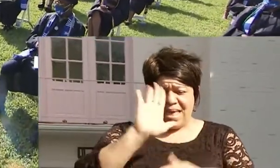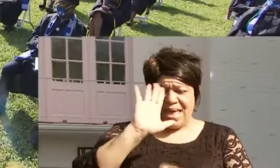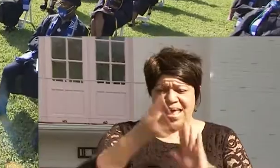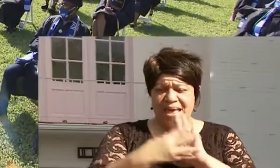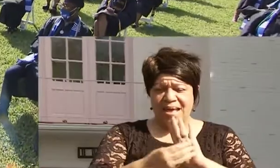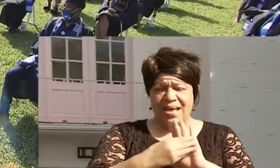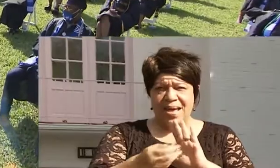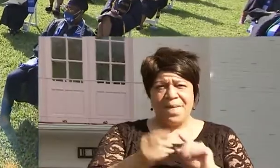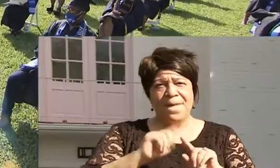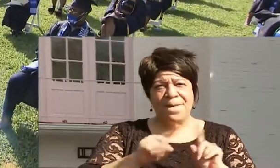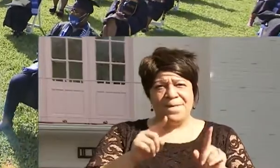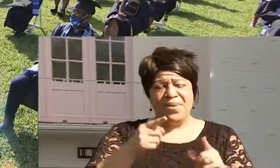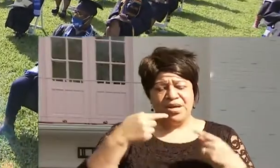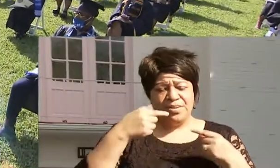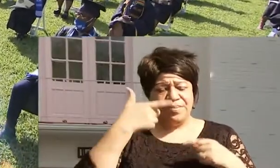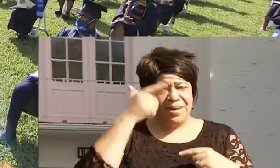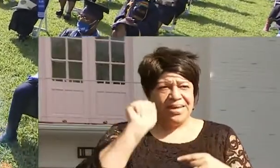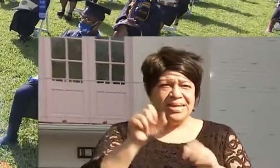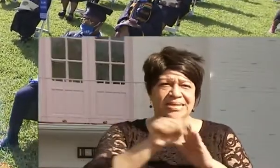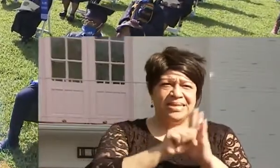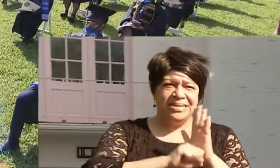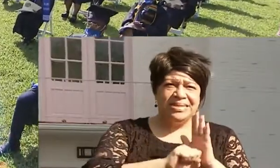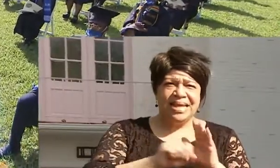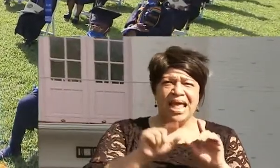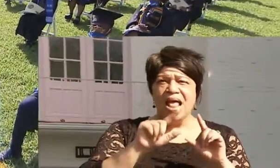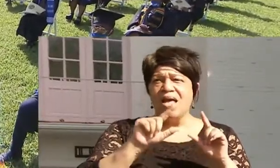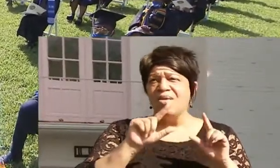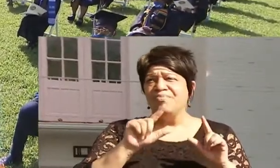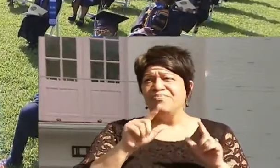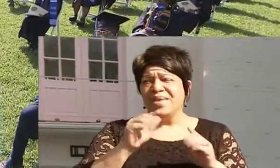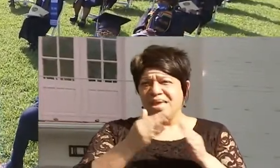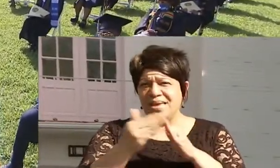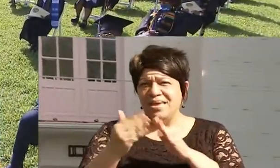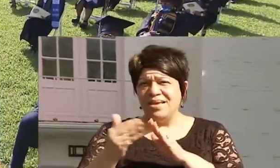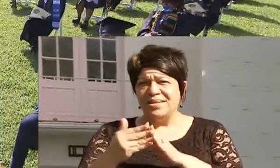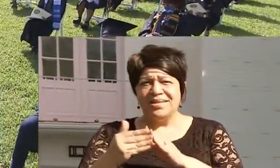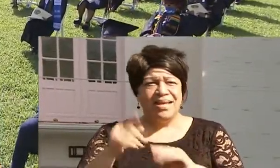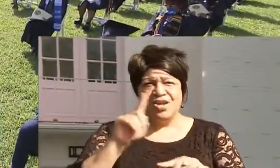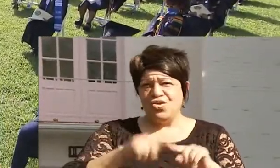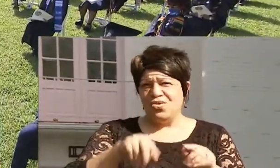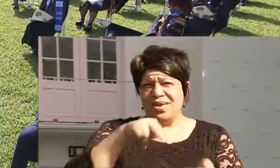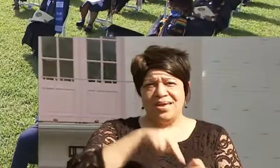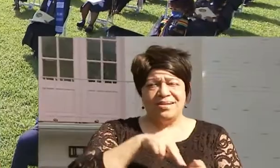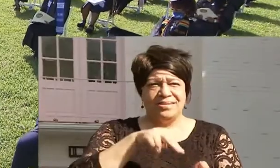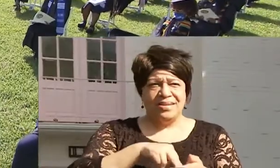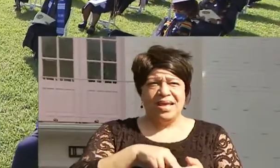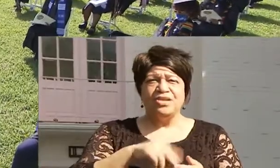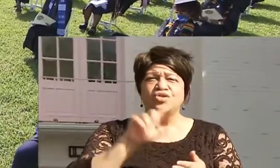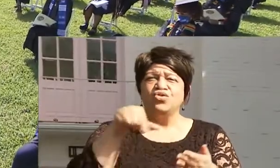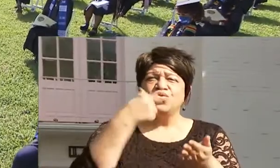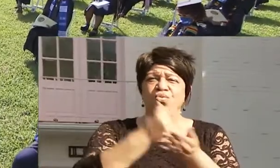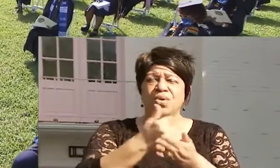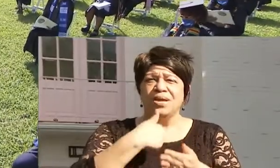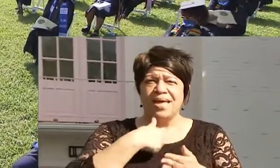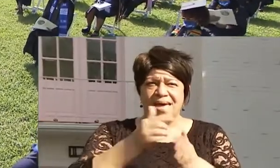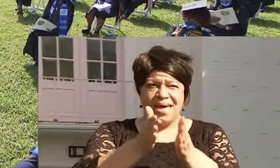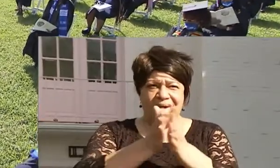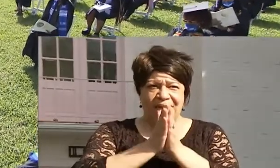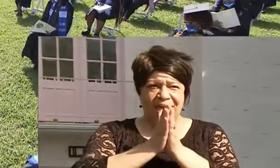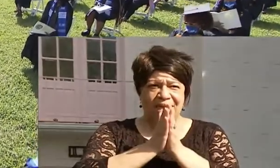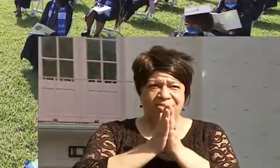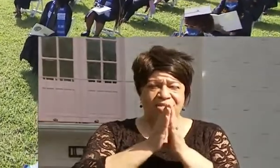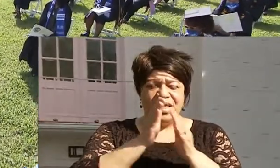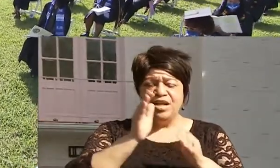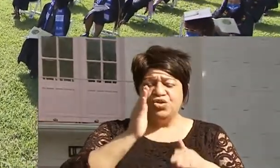However, due to state and local, they are unable to stand today. So graduates, I ask that you